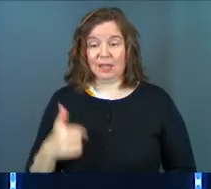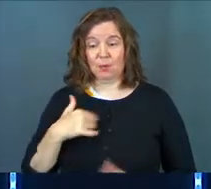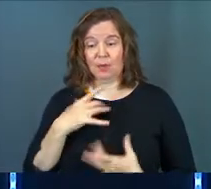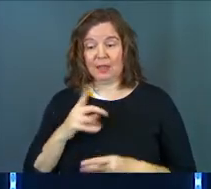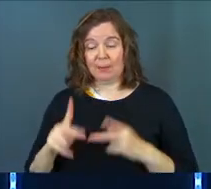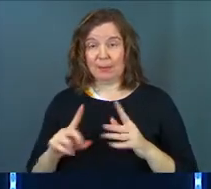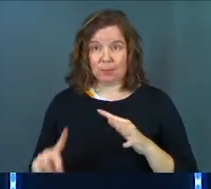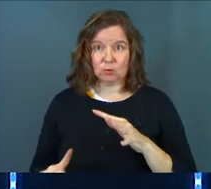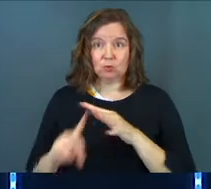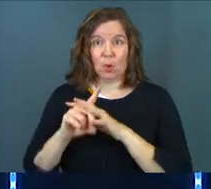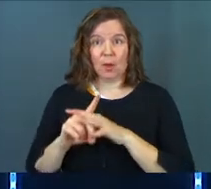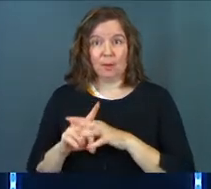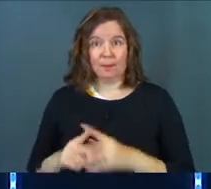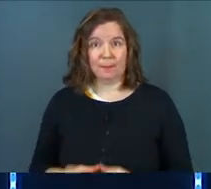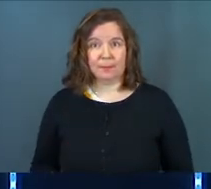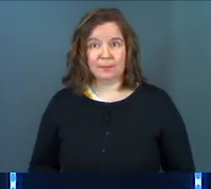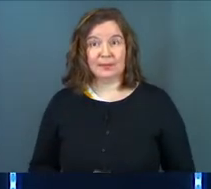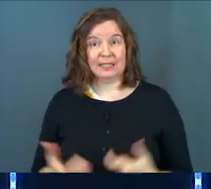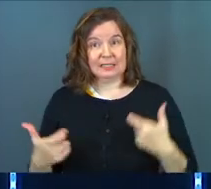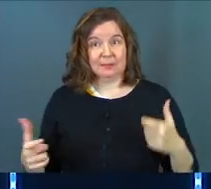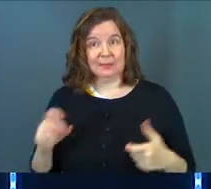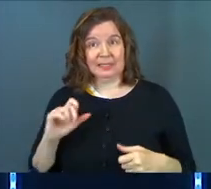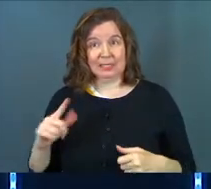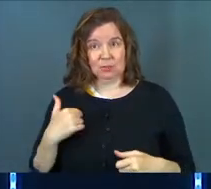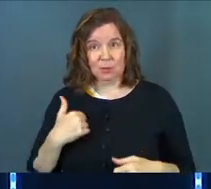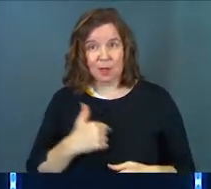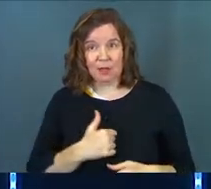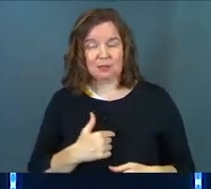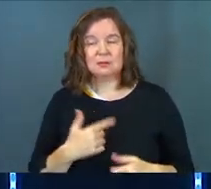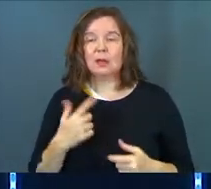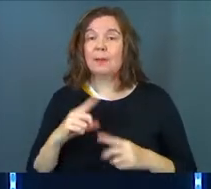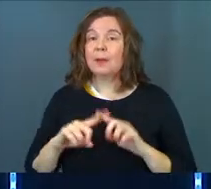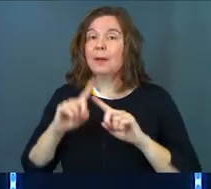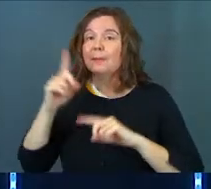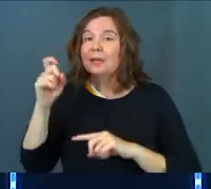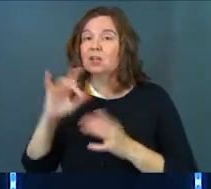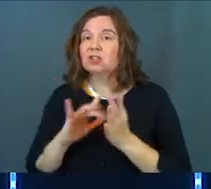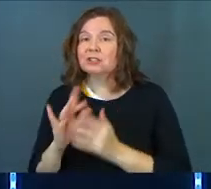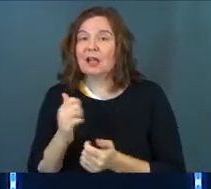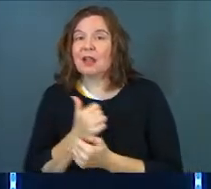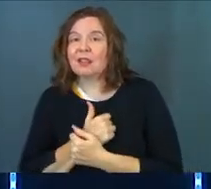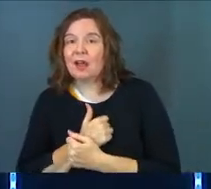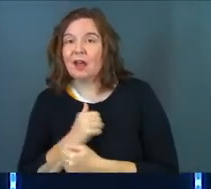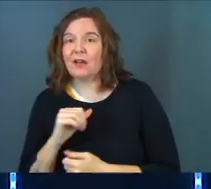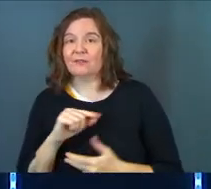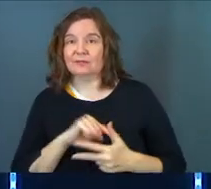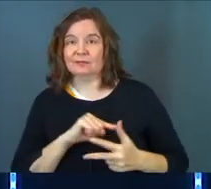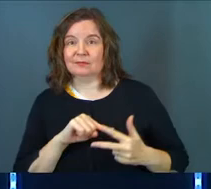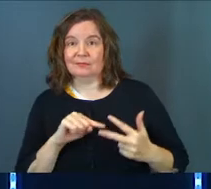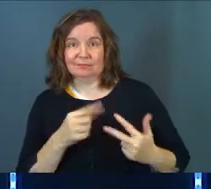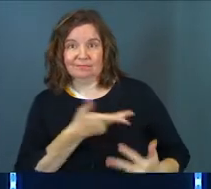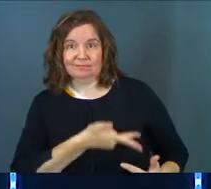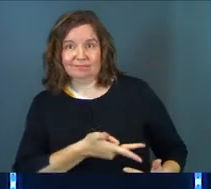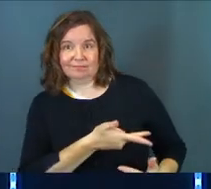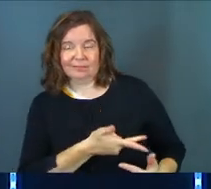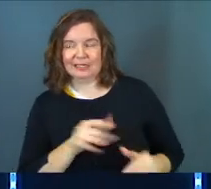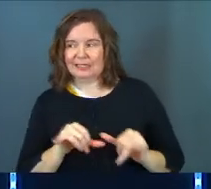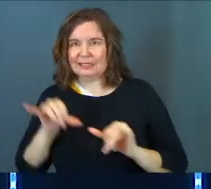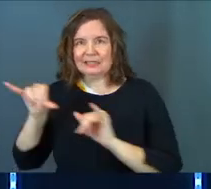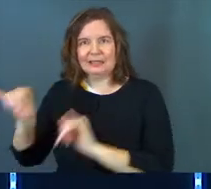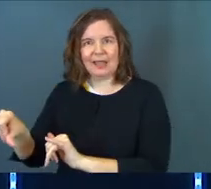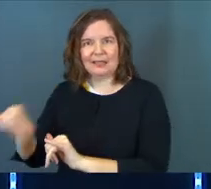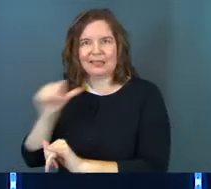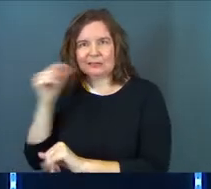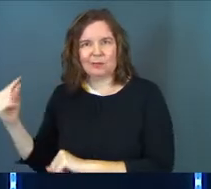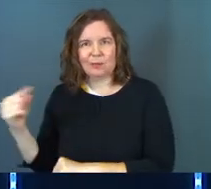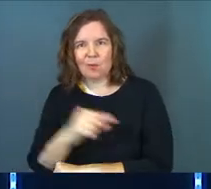Like we like people to show up. It's a big deal to us. And it says, but because Jesus loved Martha and Mary and Lazarus, he stayed where